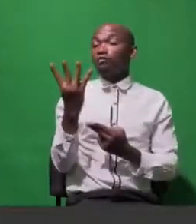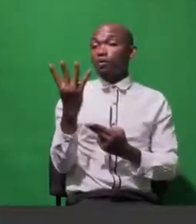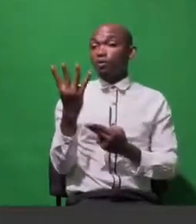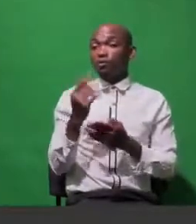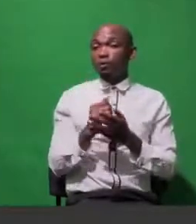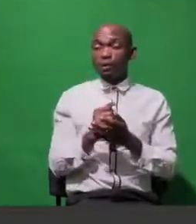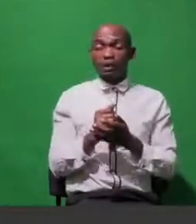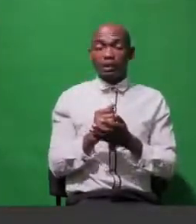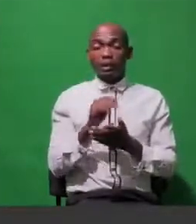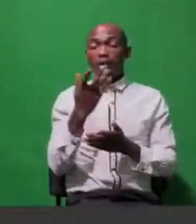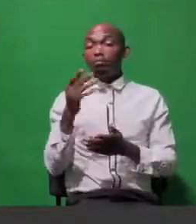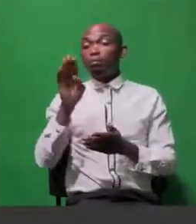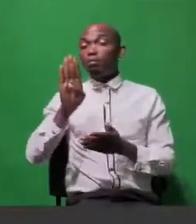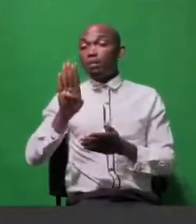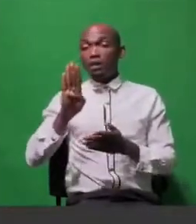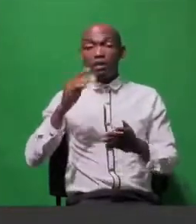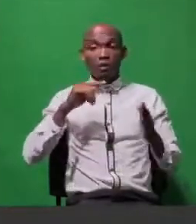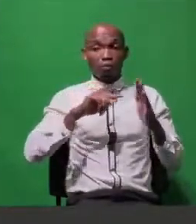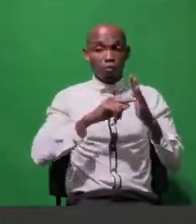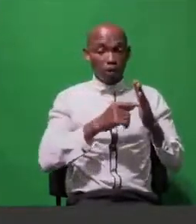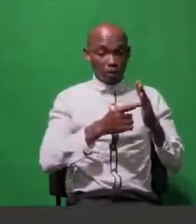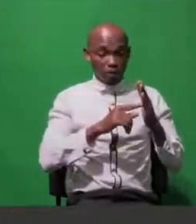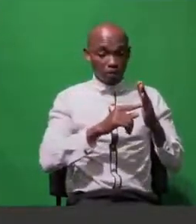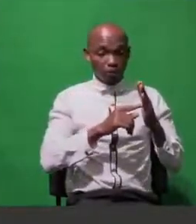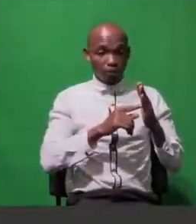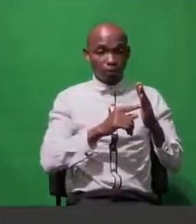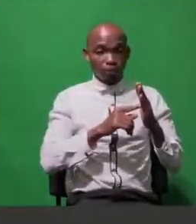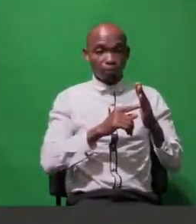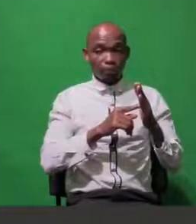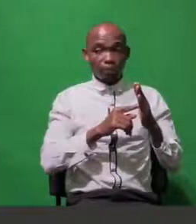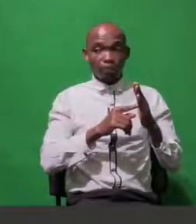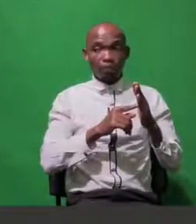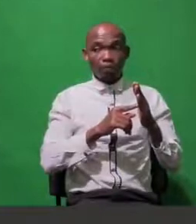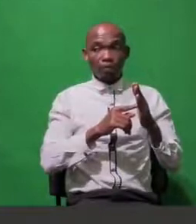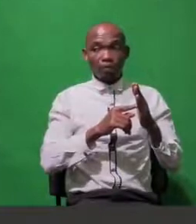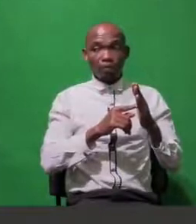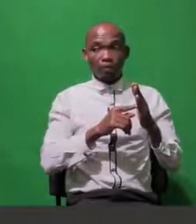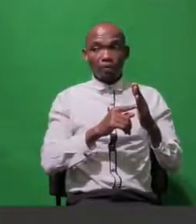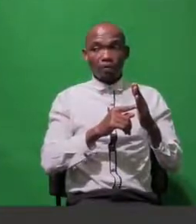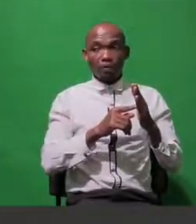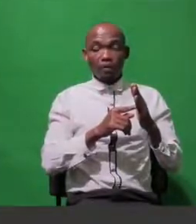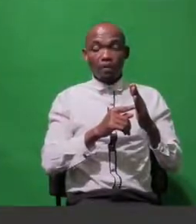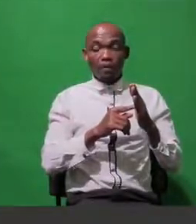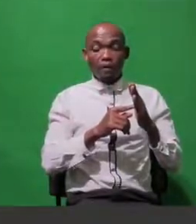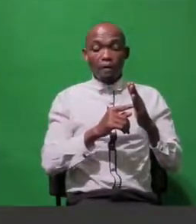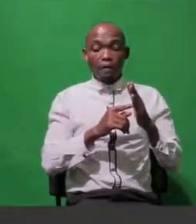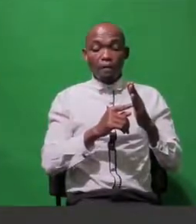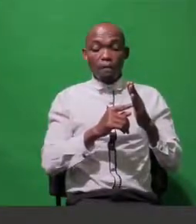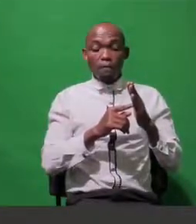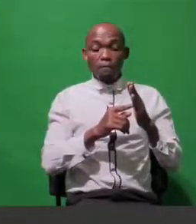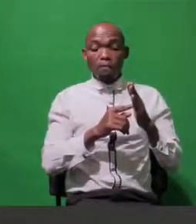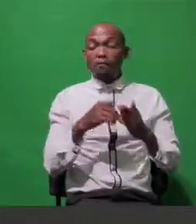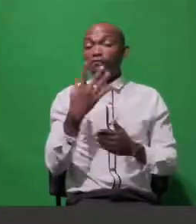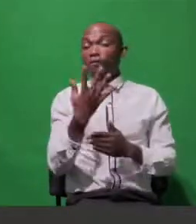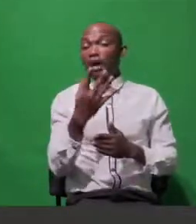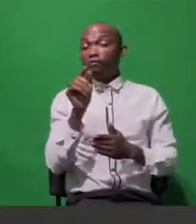Number B, the point 5, -3. 5, -3